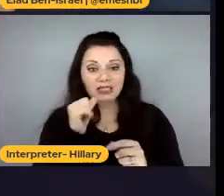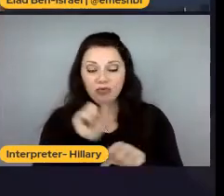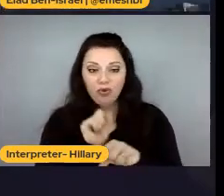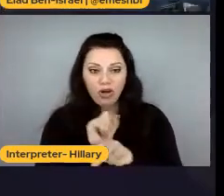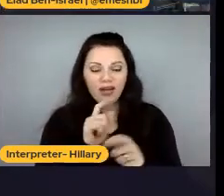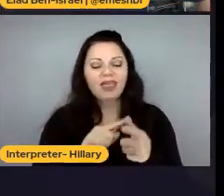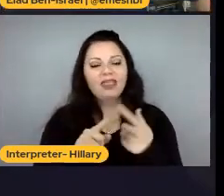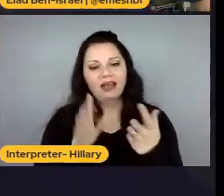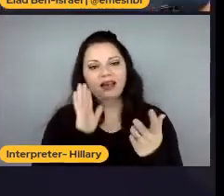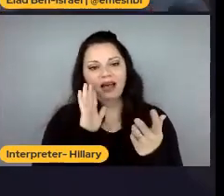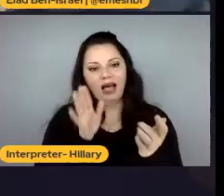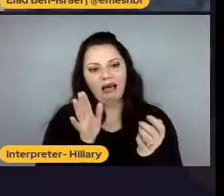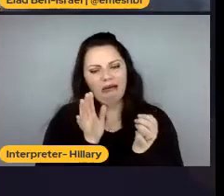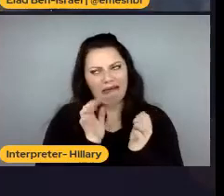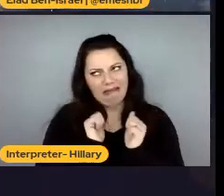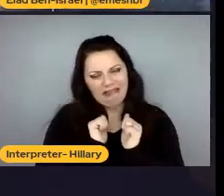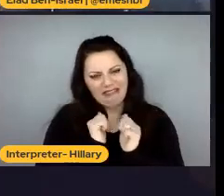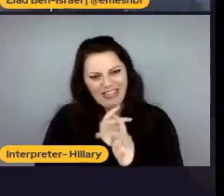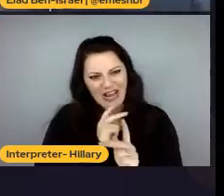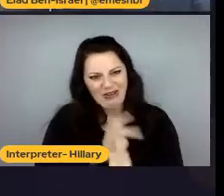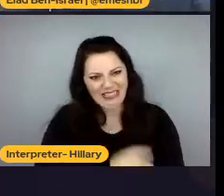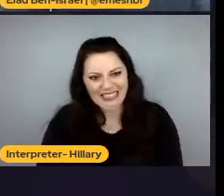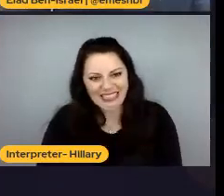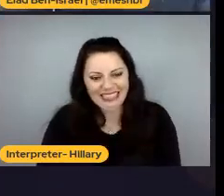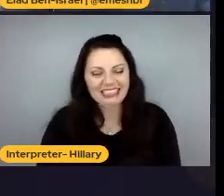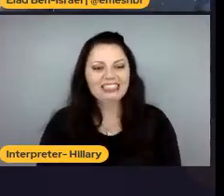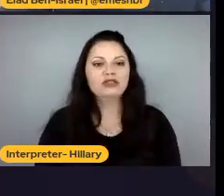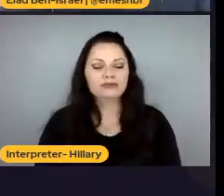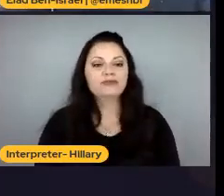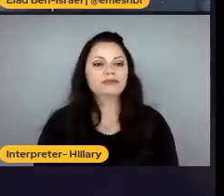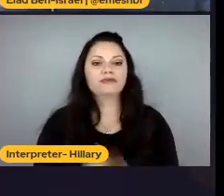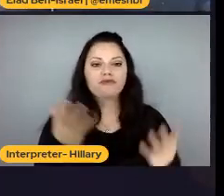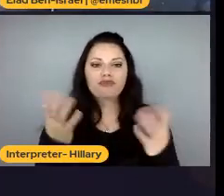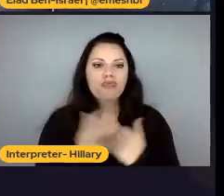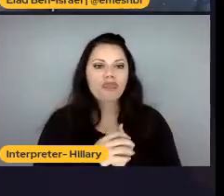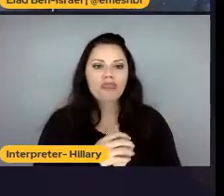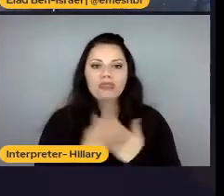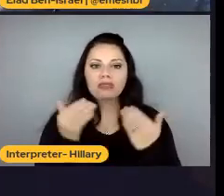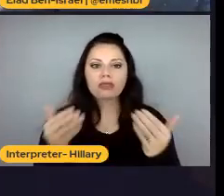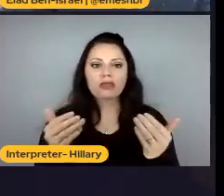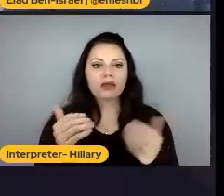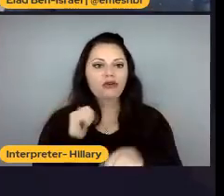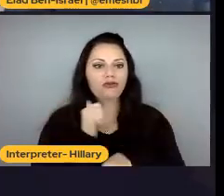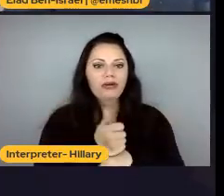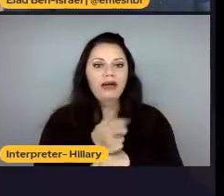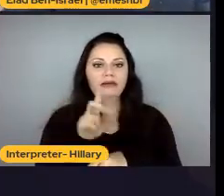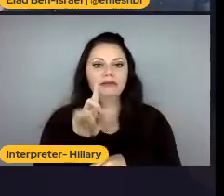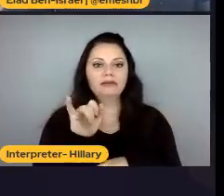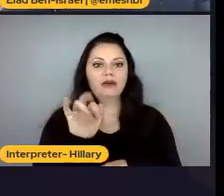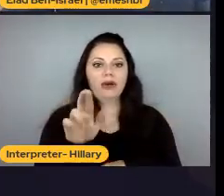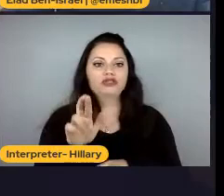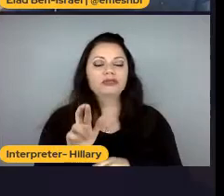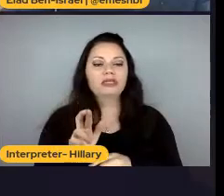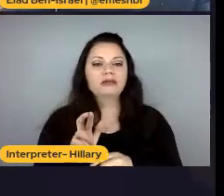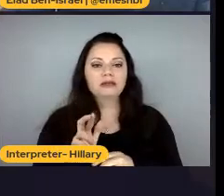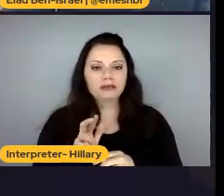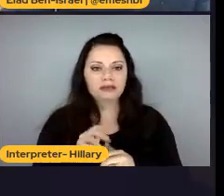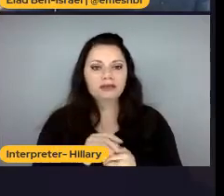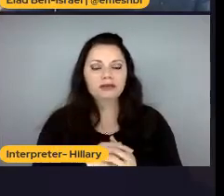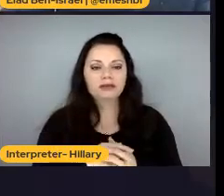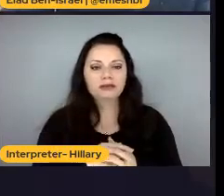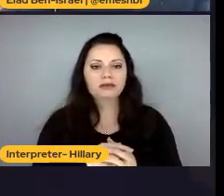just like I'll figure it out. So I'll just create a directory and